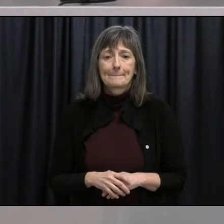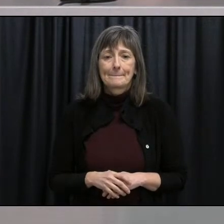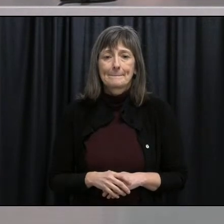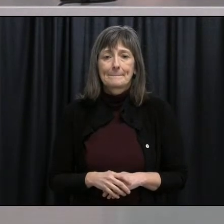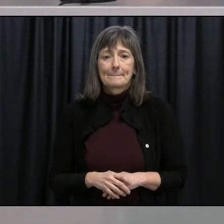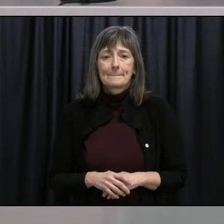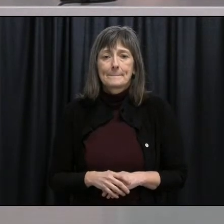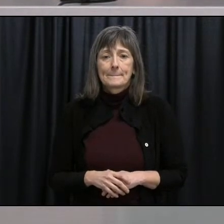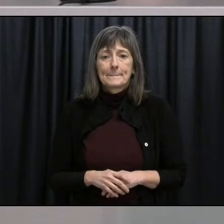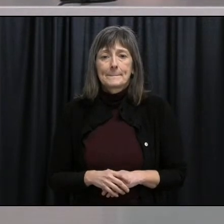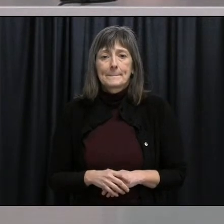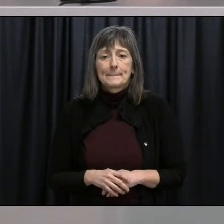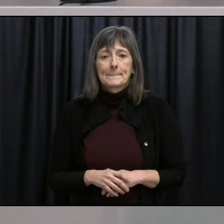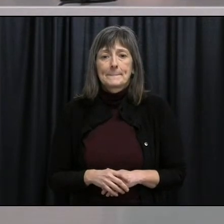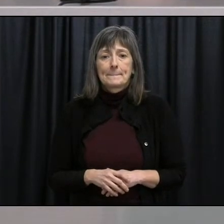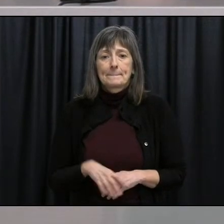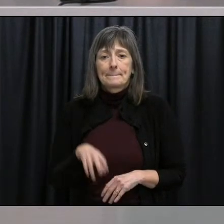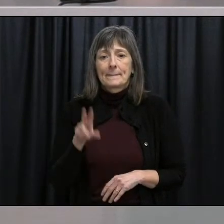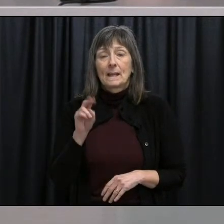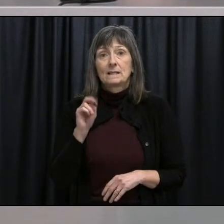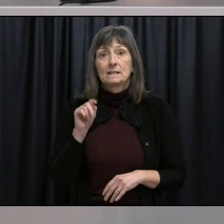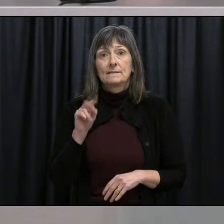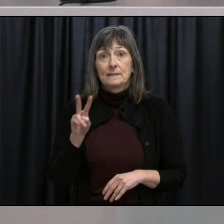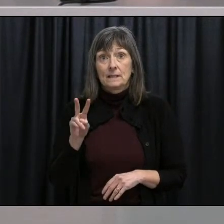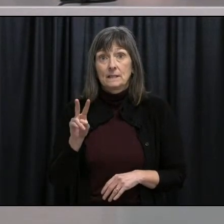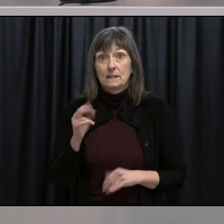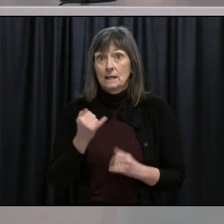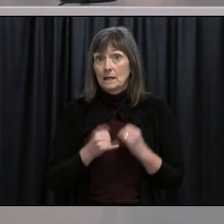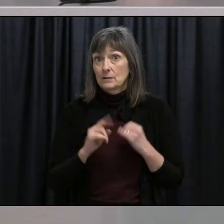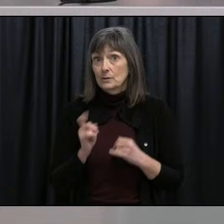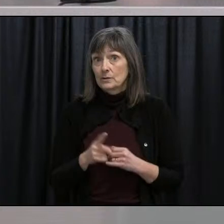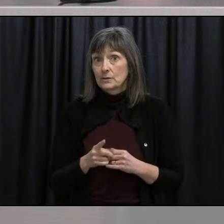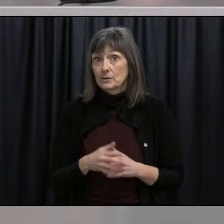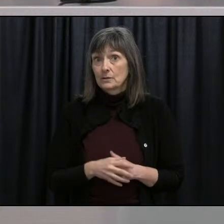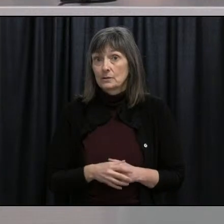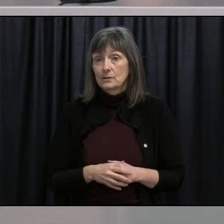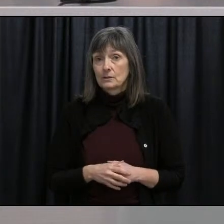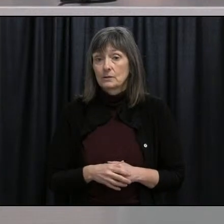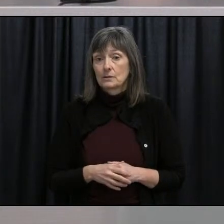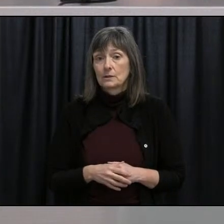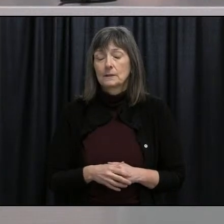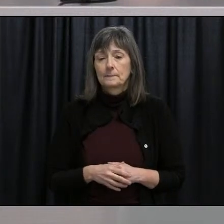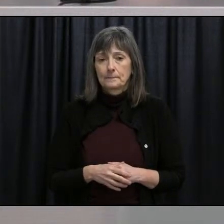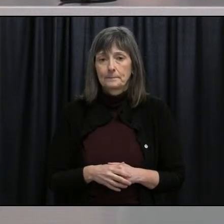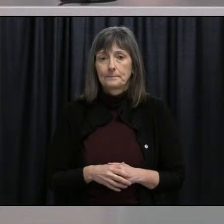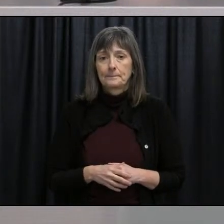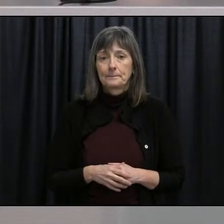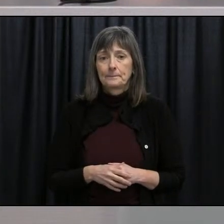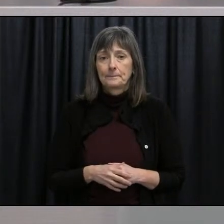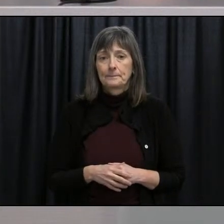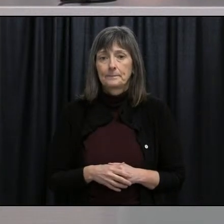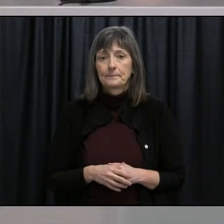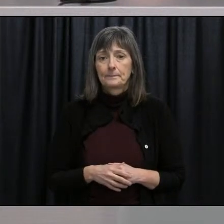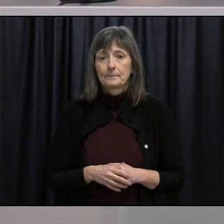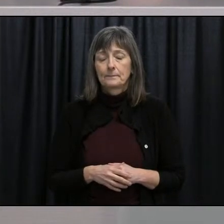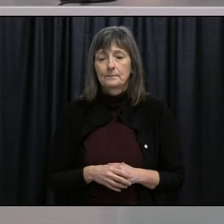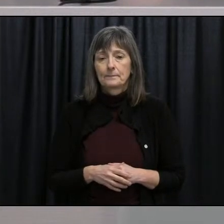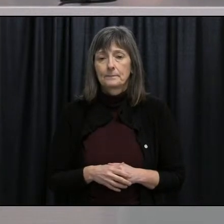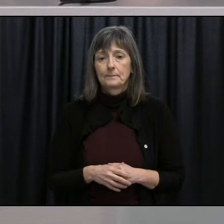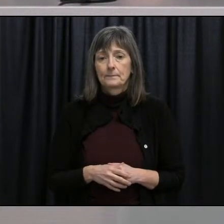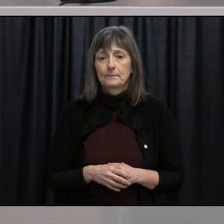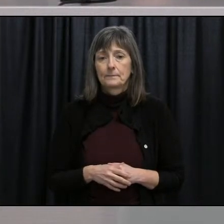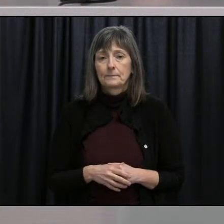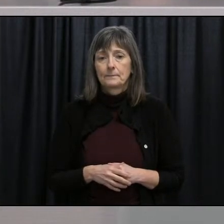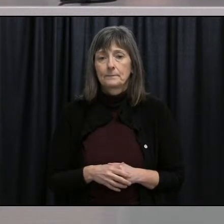Our next questions are from Kellyanne Roberts with NTV. Do you have a final question? Yes, thanks, Leslie. Dr.